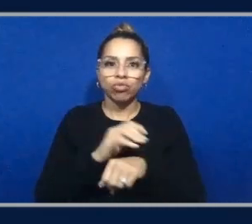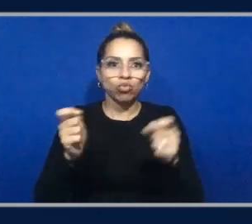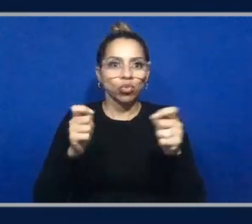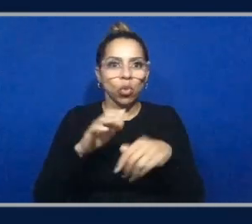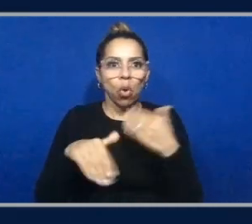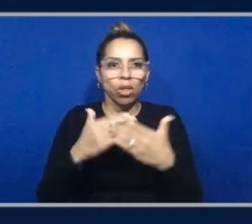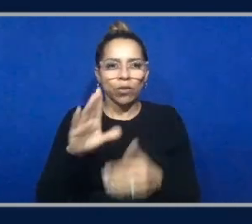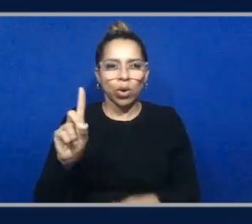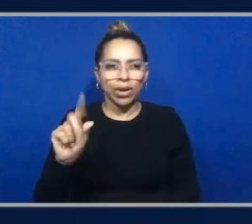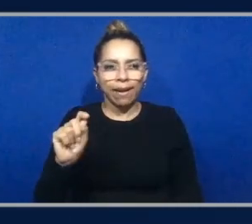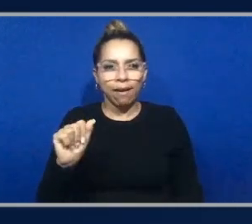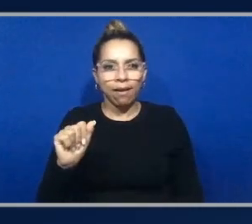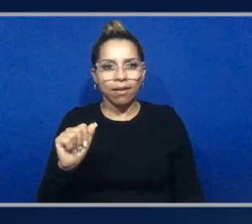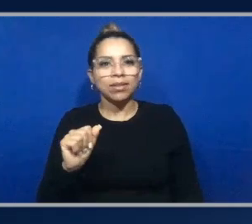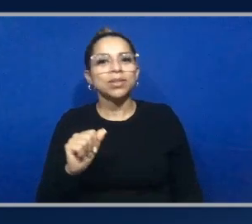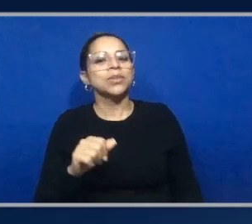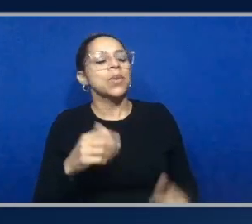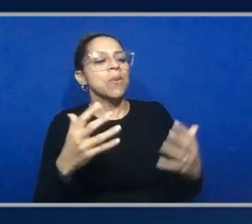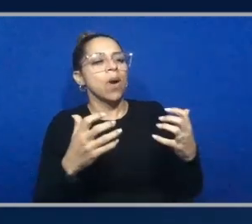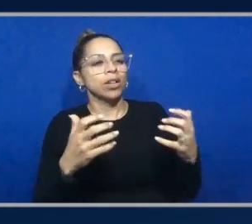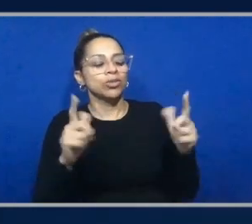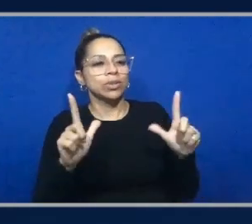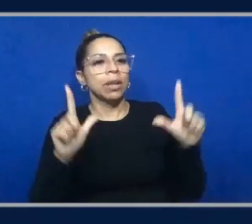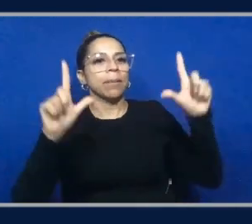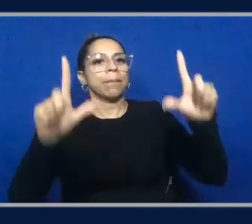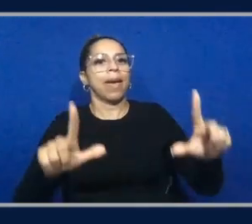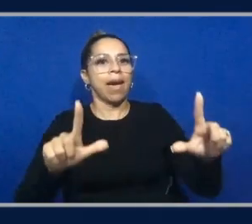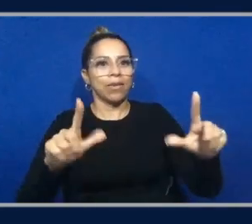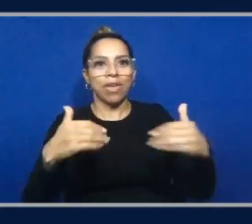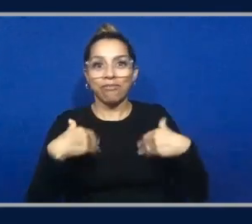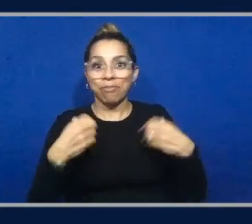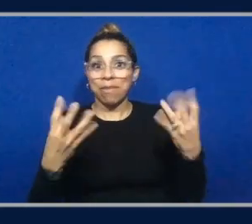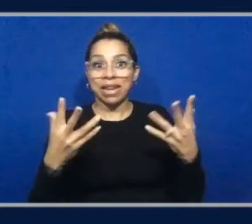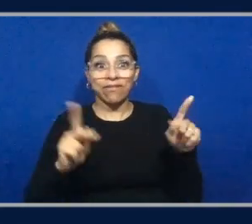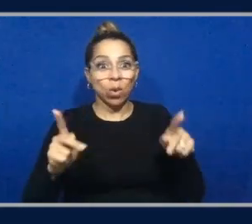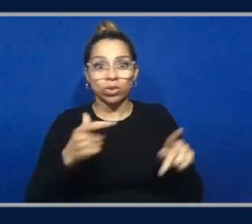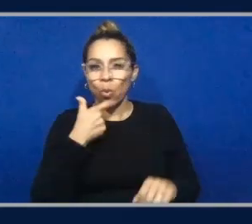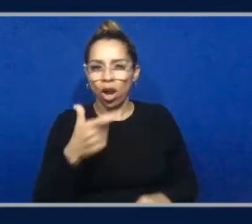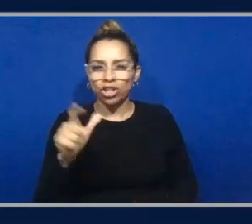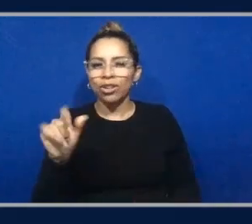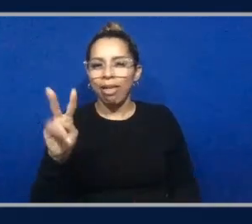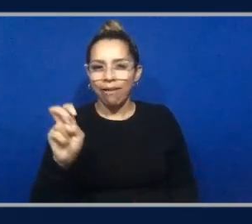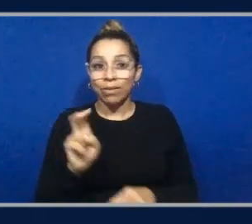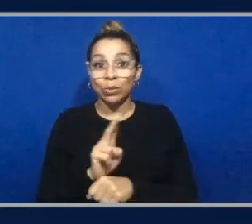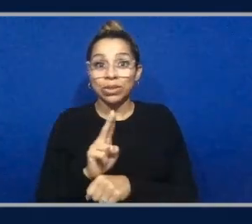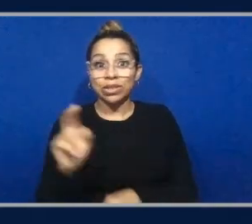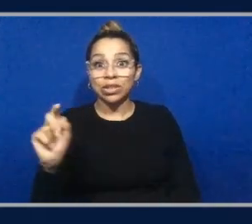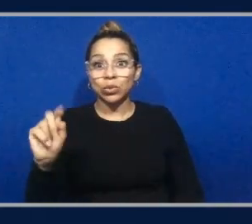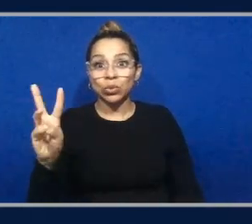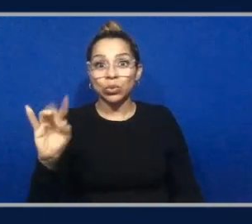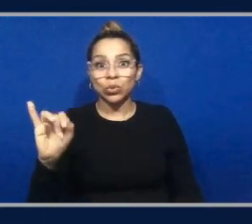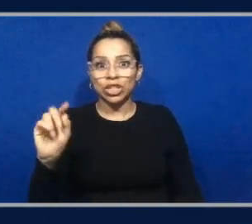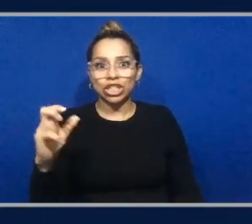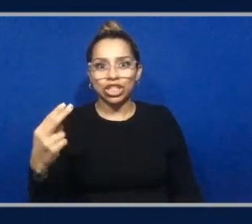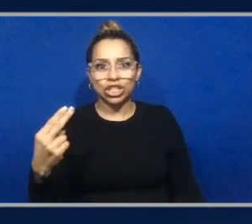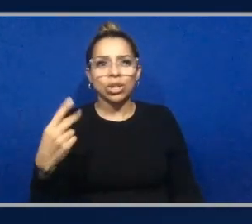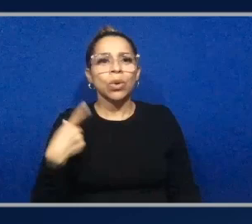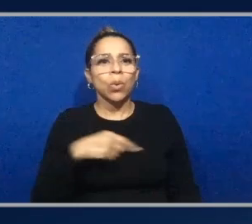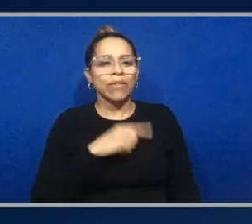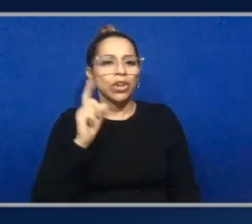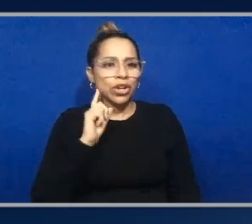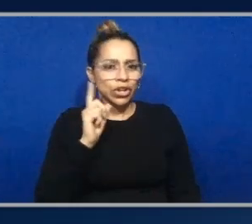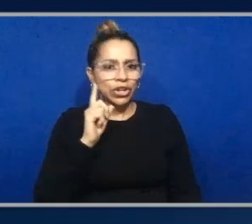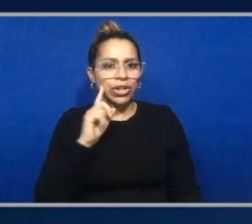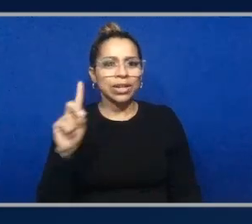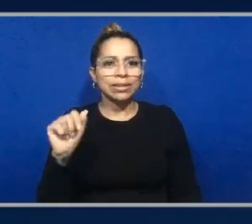Twitch, because we have a lot of folks watching live on Twitch. We've heard data lakes, and we've heard about